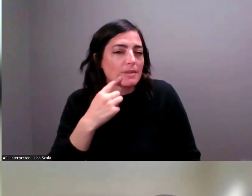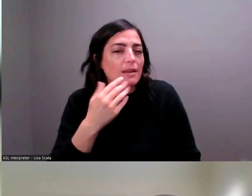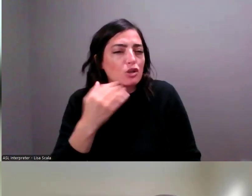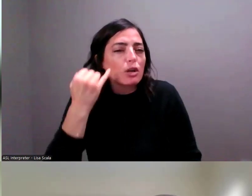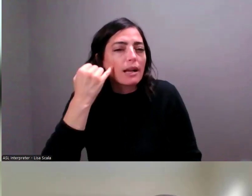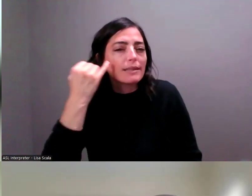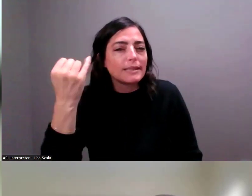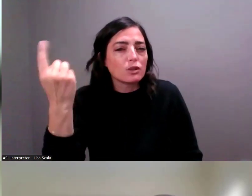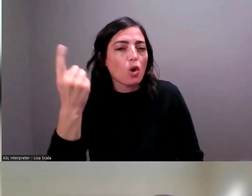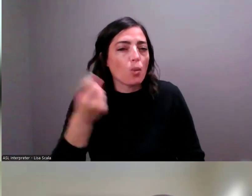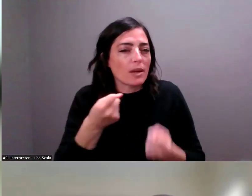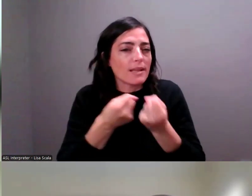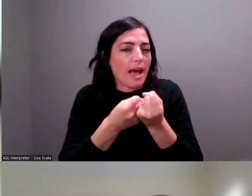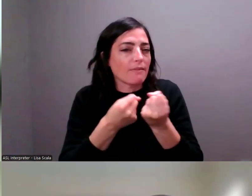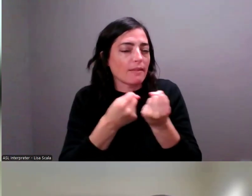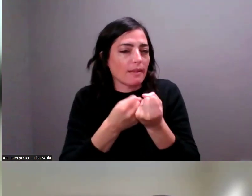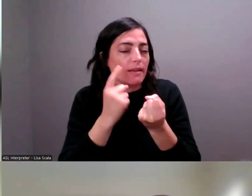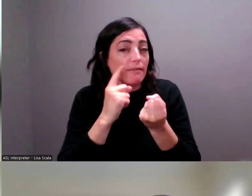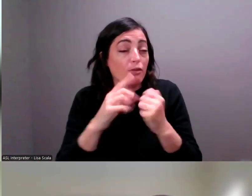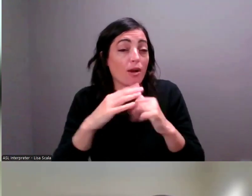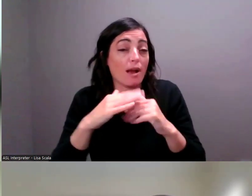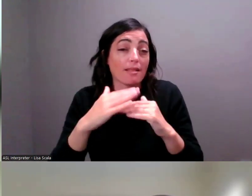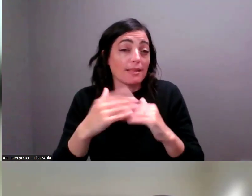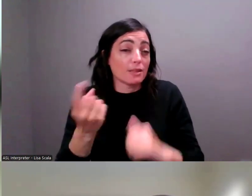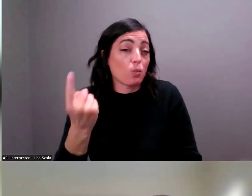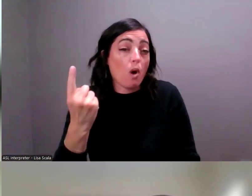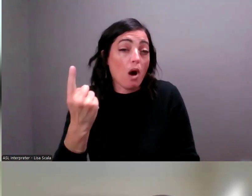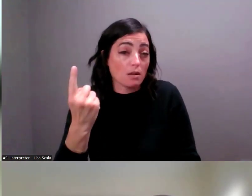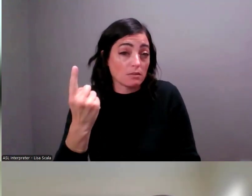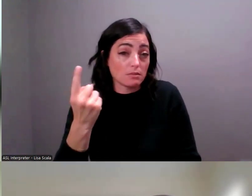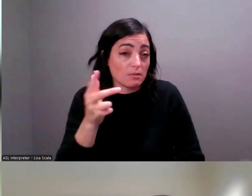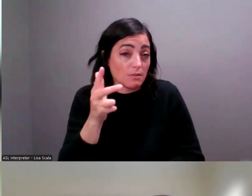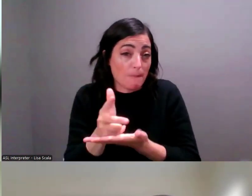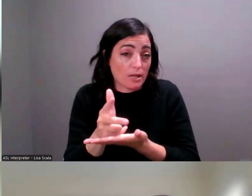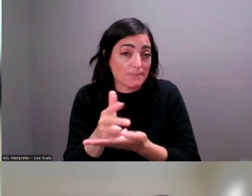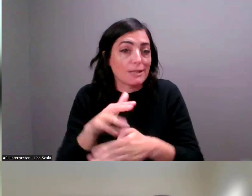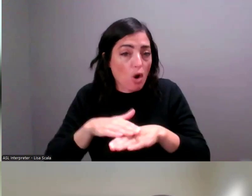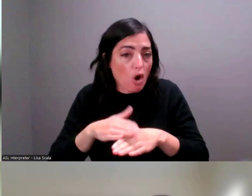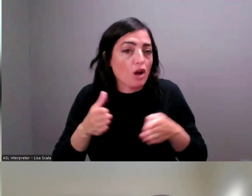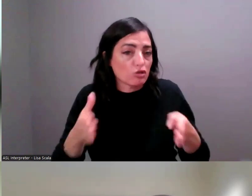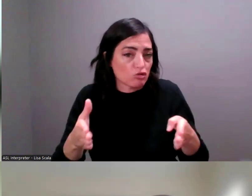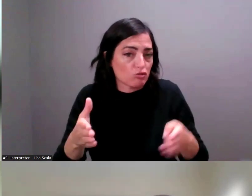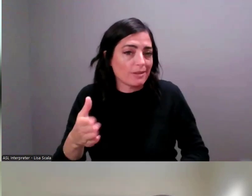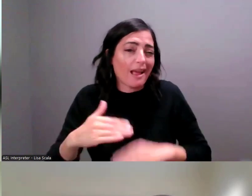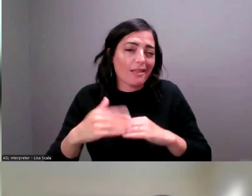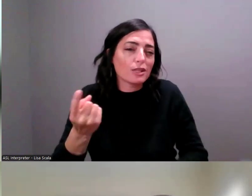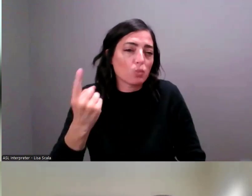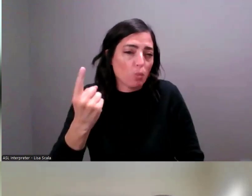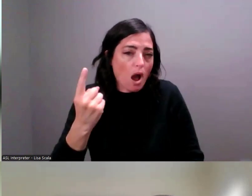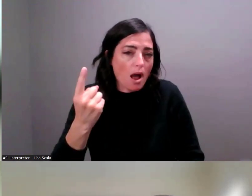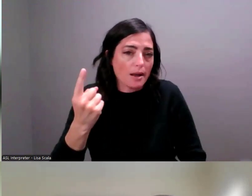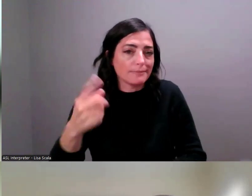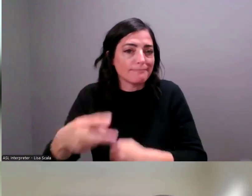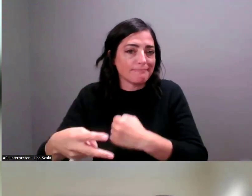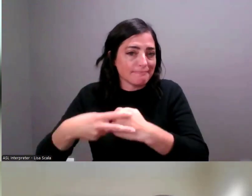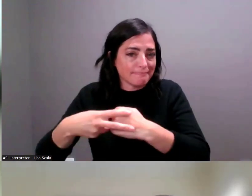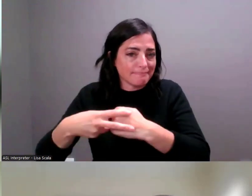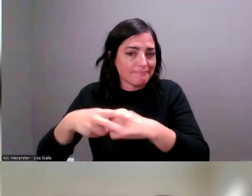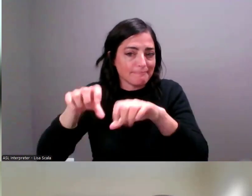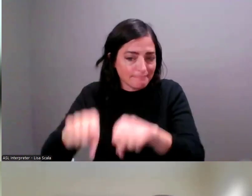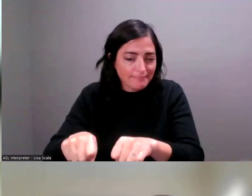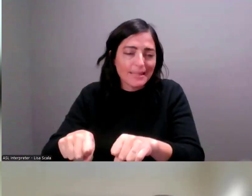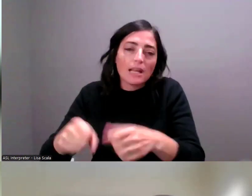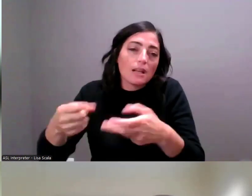to advocate for at least one space on street parking to be designated, again, even